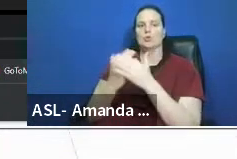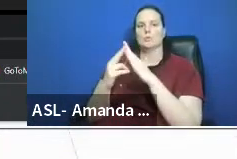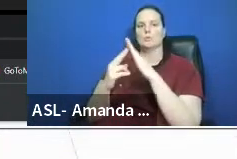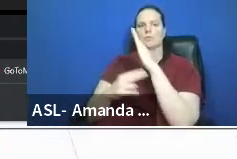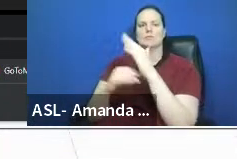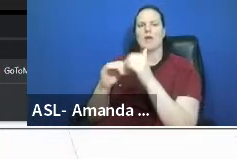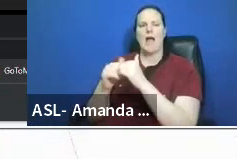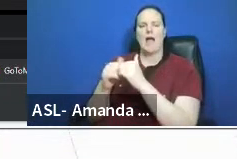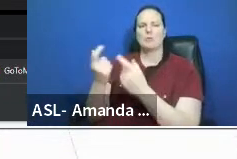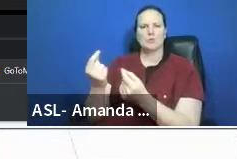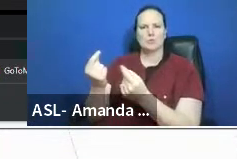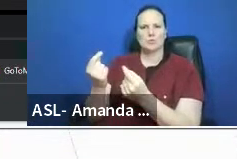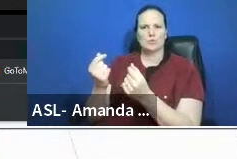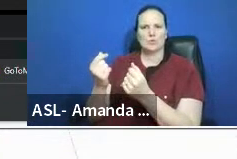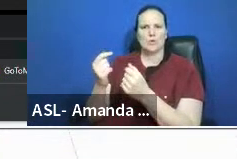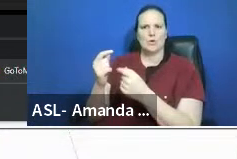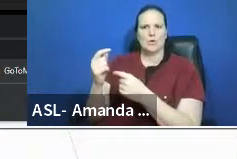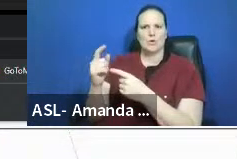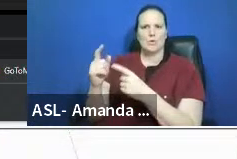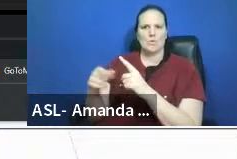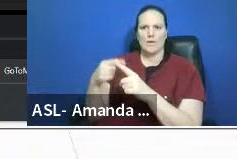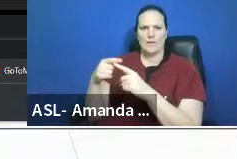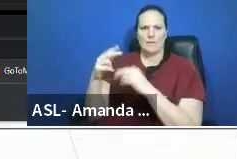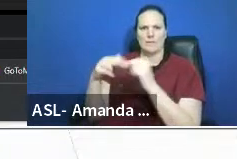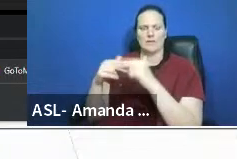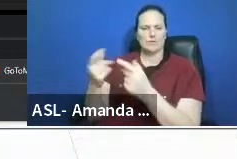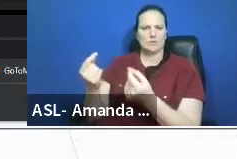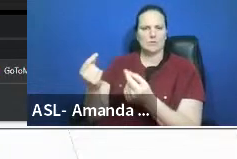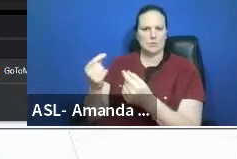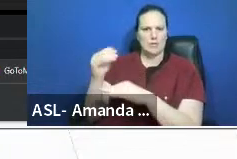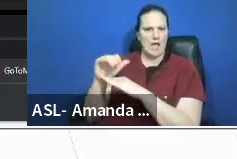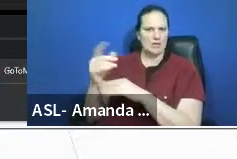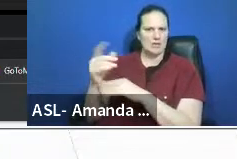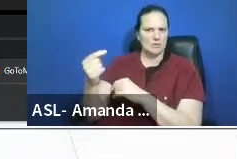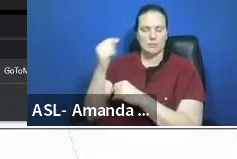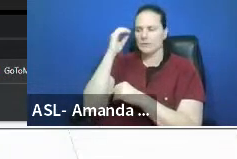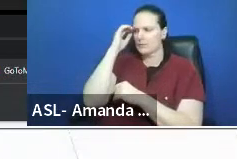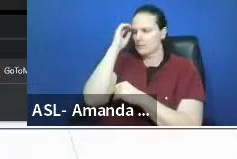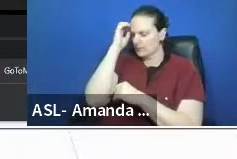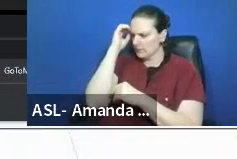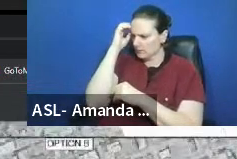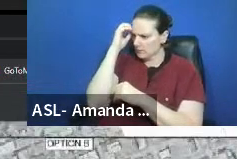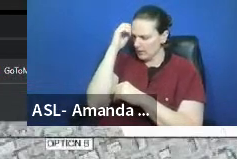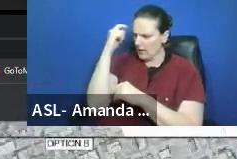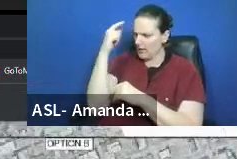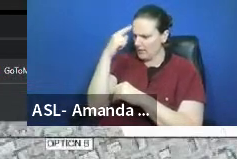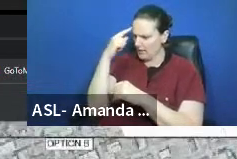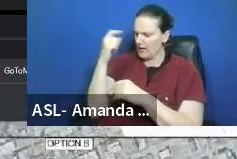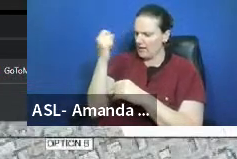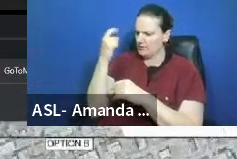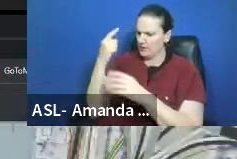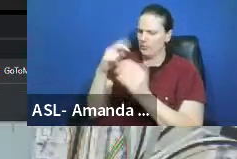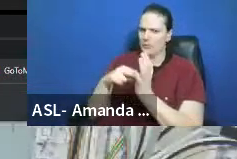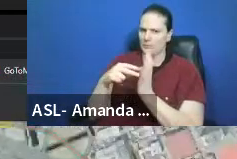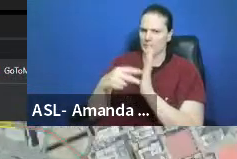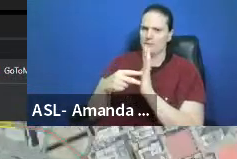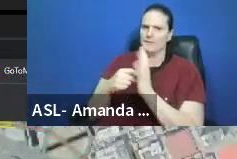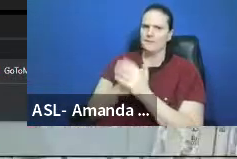that footprint look at night? Yeah, I think I follow what you're saying, Bill, and I think